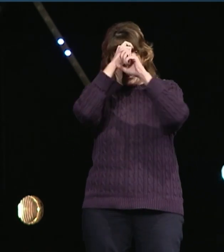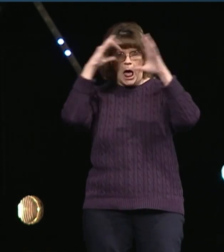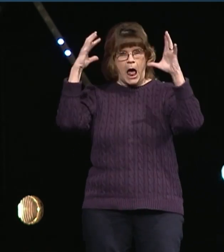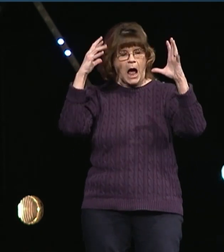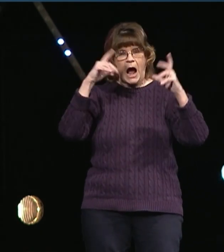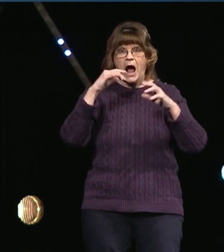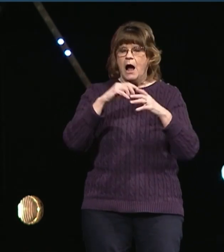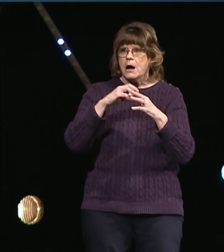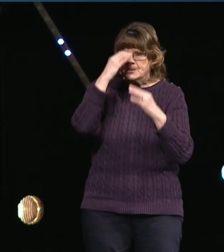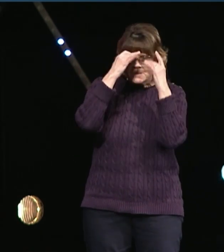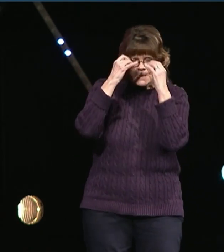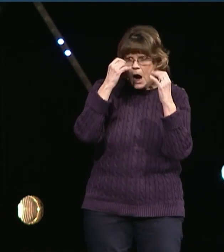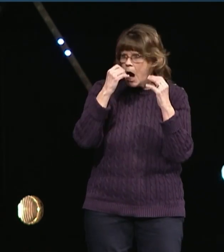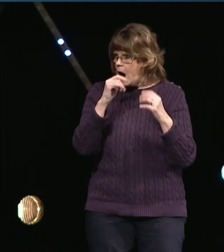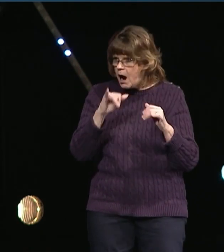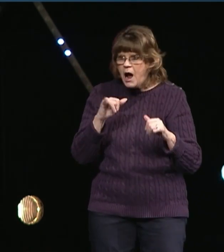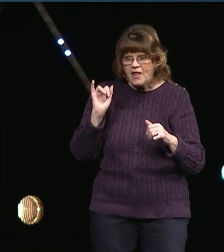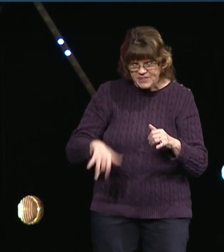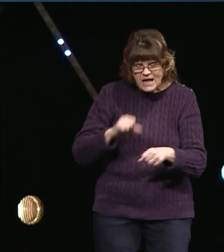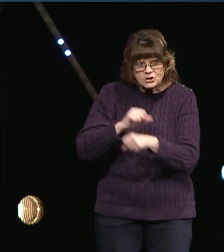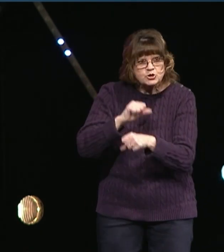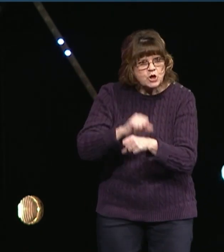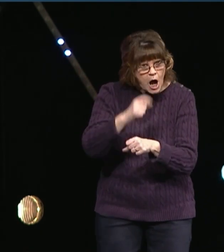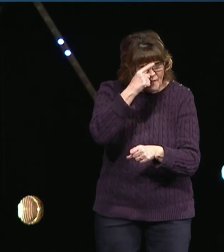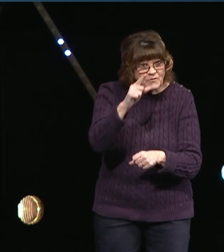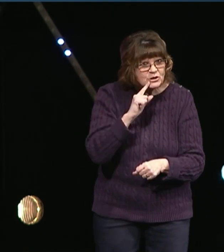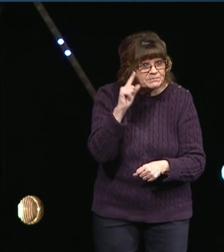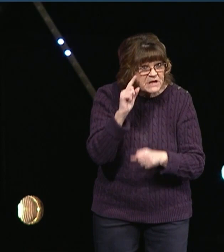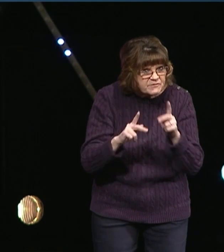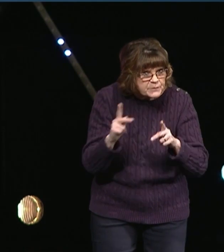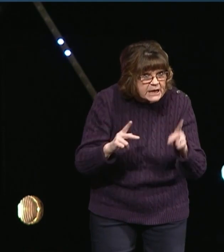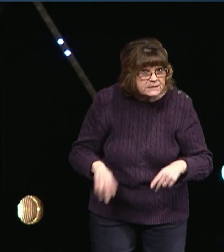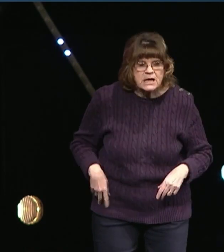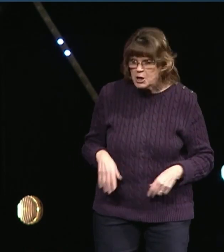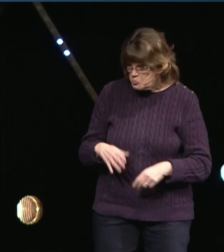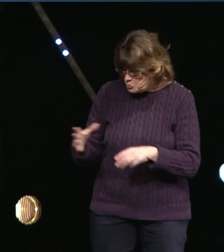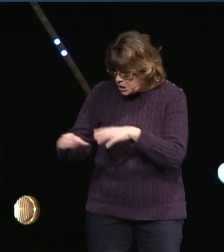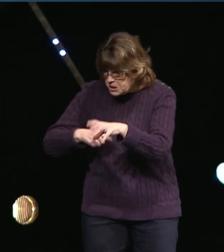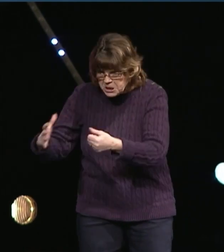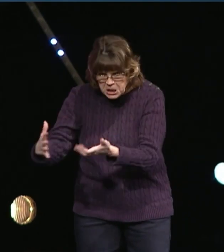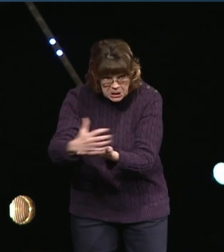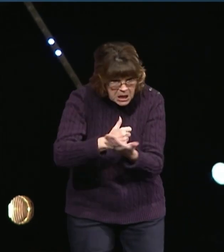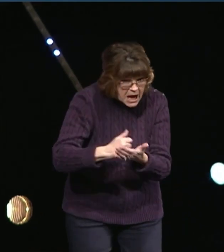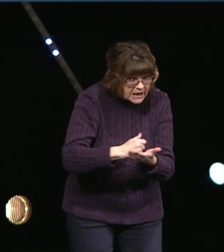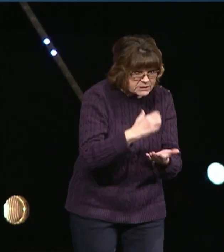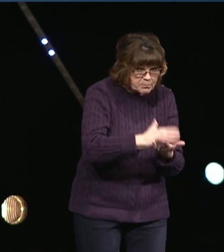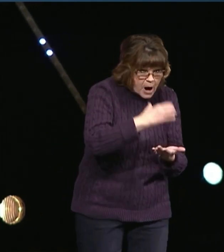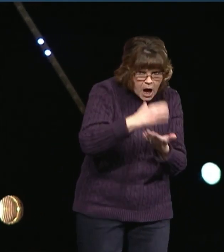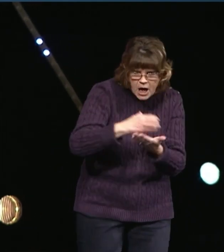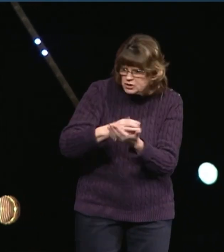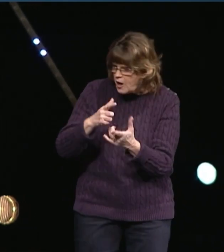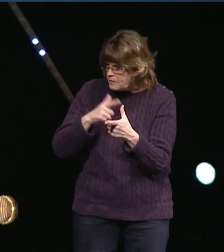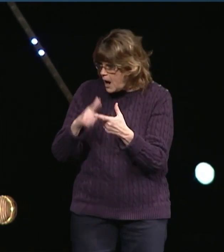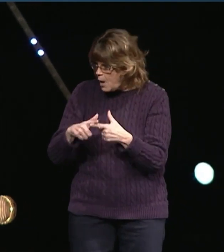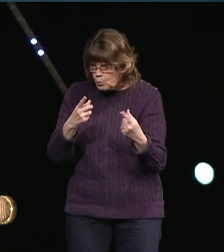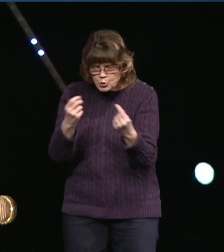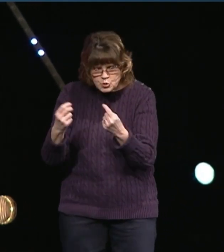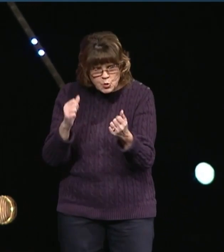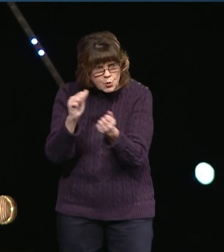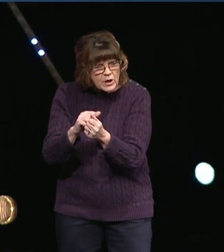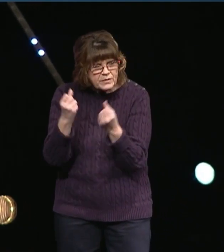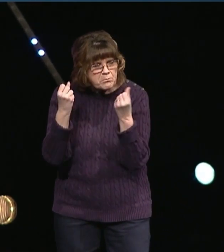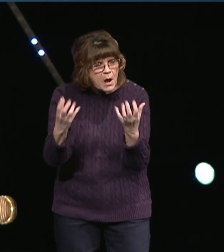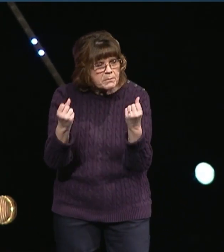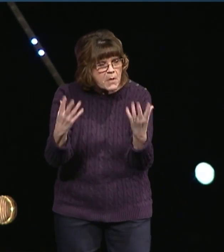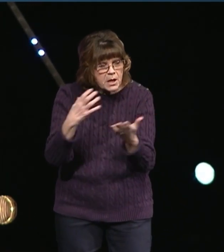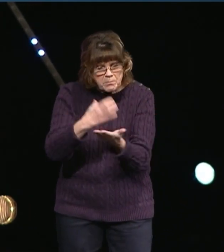says, oh, there's a job right there for some people. We can go and pick up bottles. But then you have mountains of bottles. What do you do? Well, you do just exactly